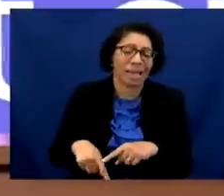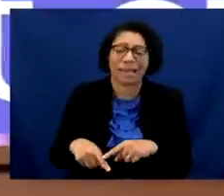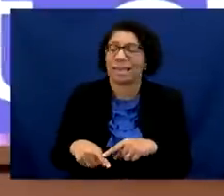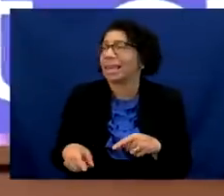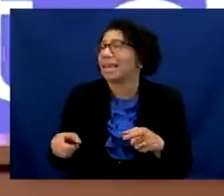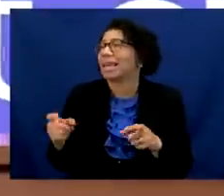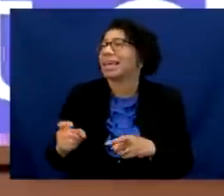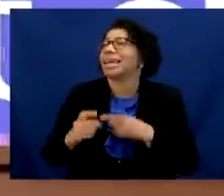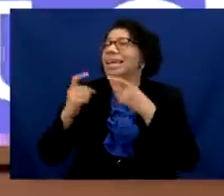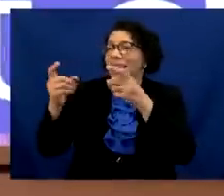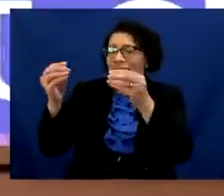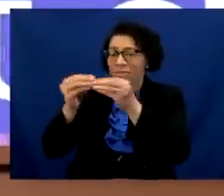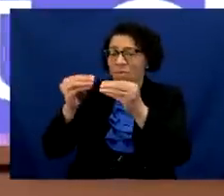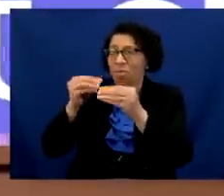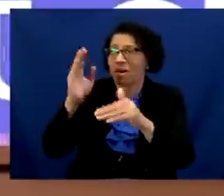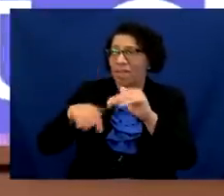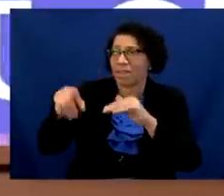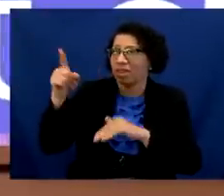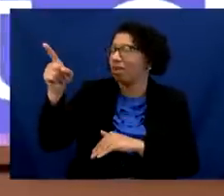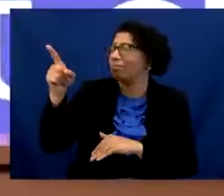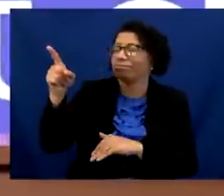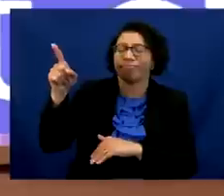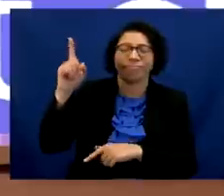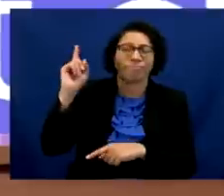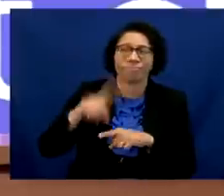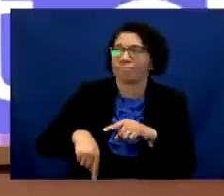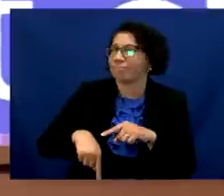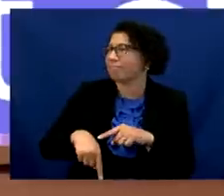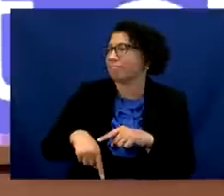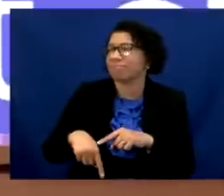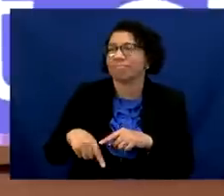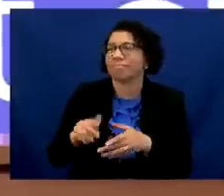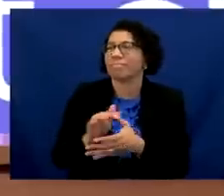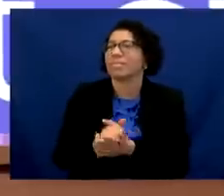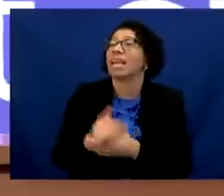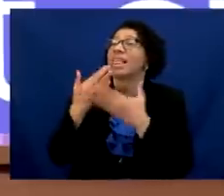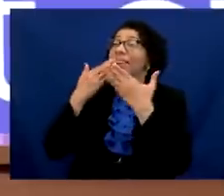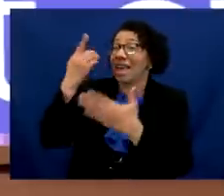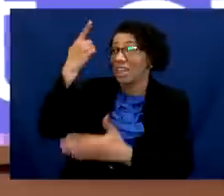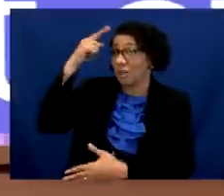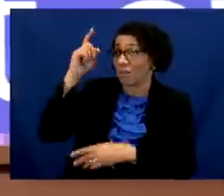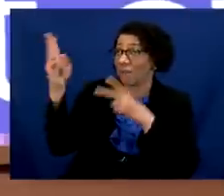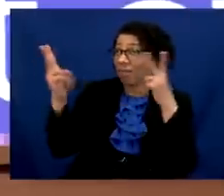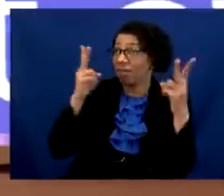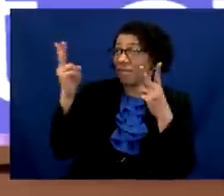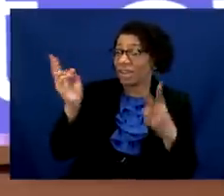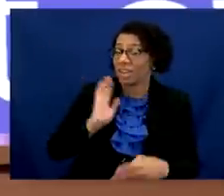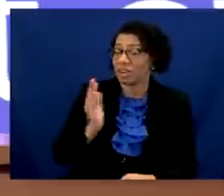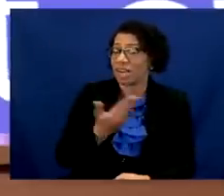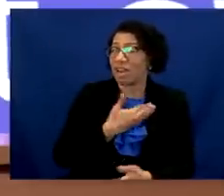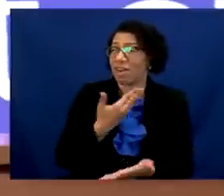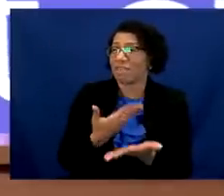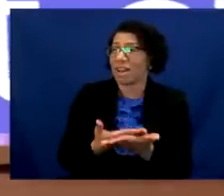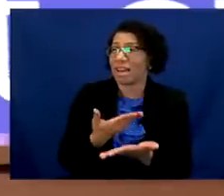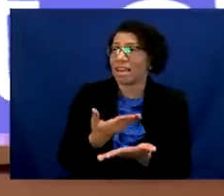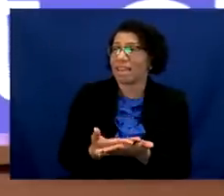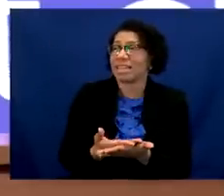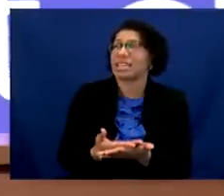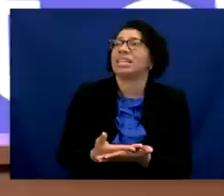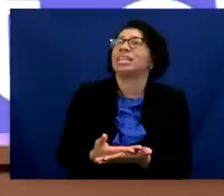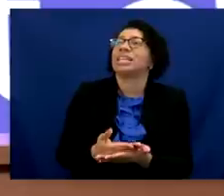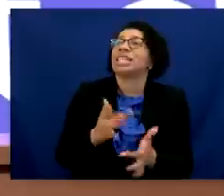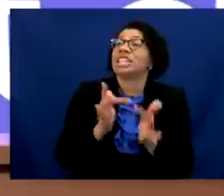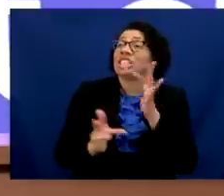God giving, no matter how we try. God, we thank you for victory in our finances. In Jesus'